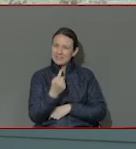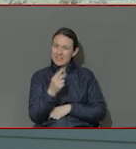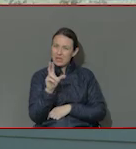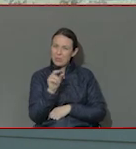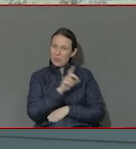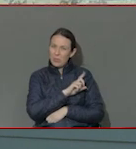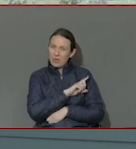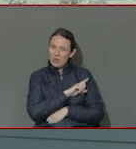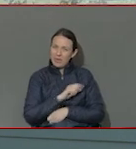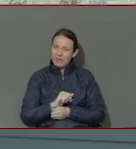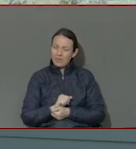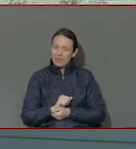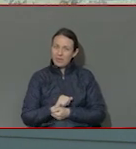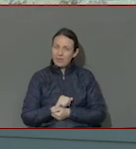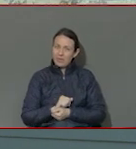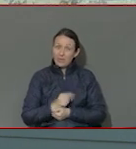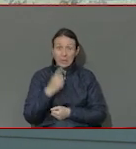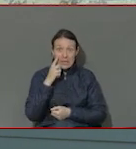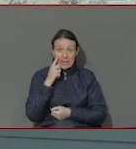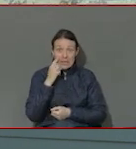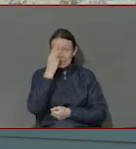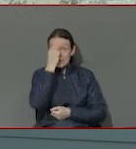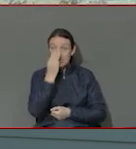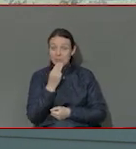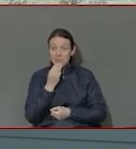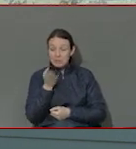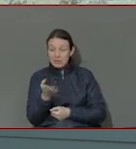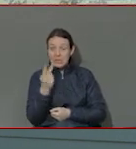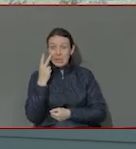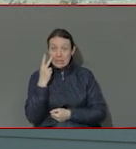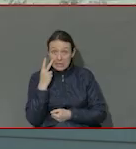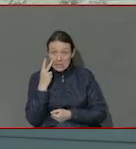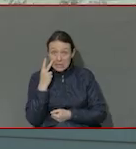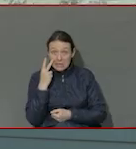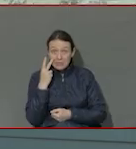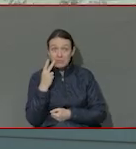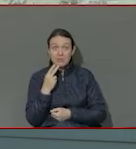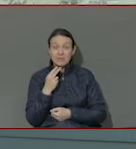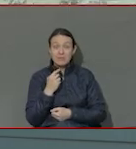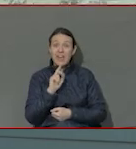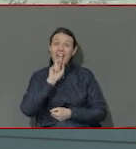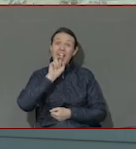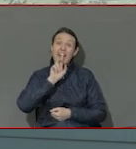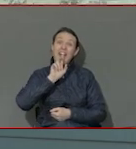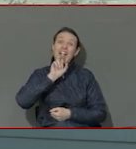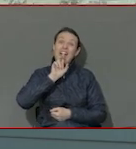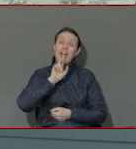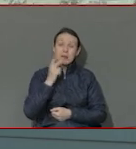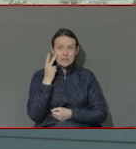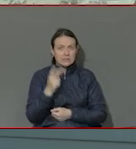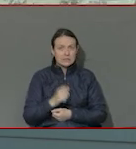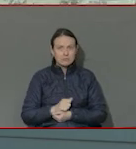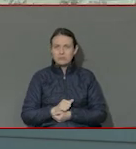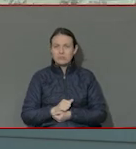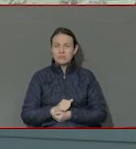we see it here? Do we see the palate shape? We don't see